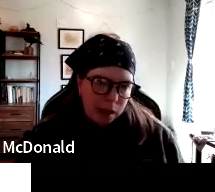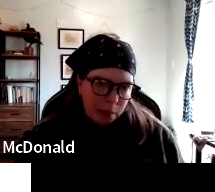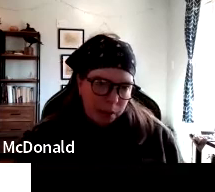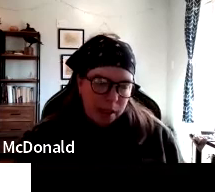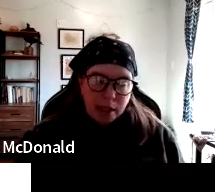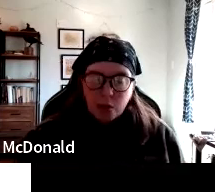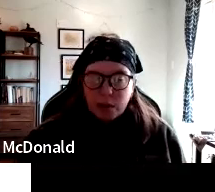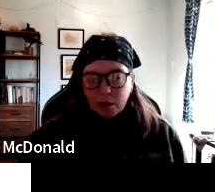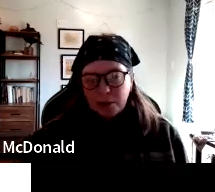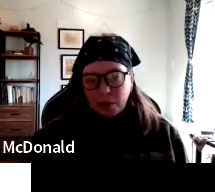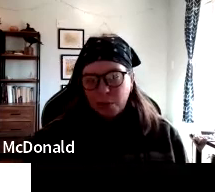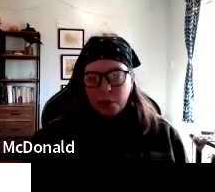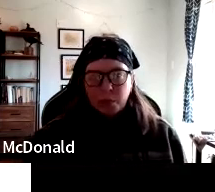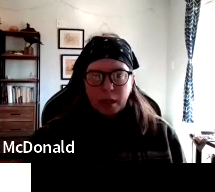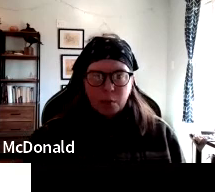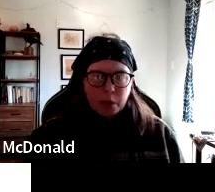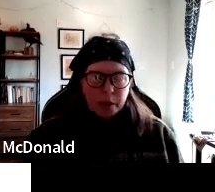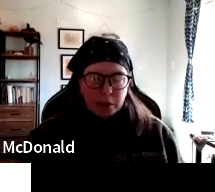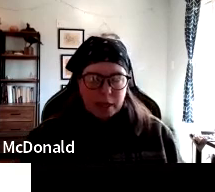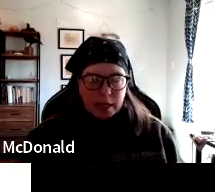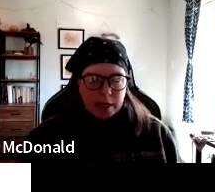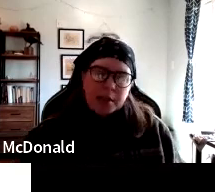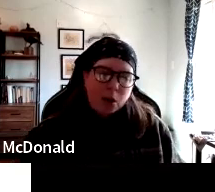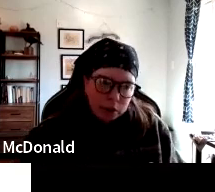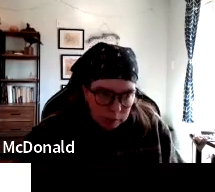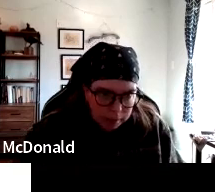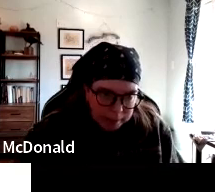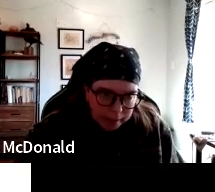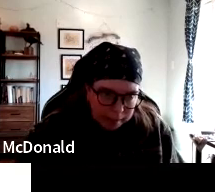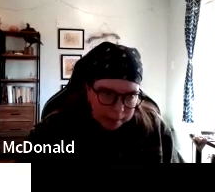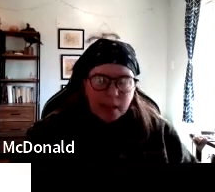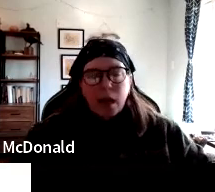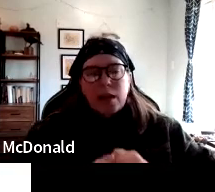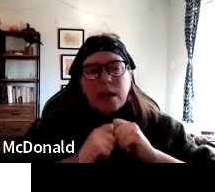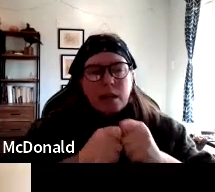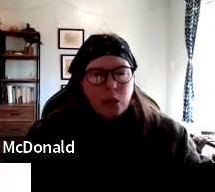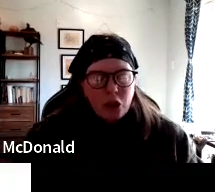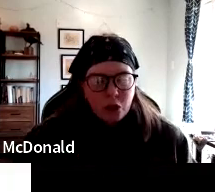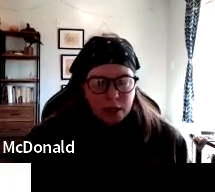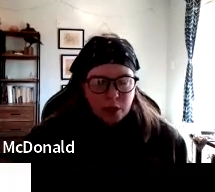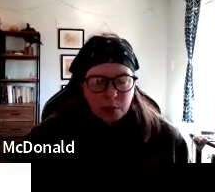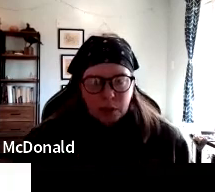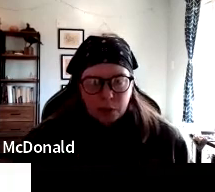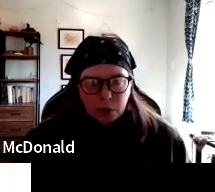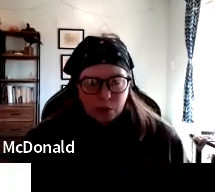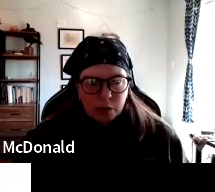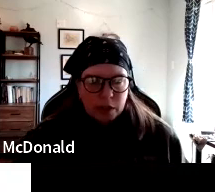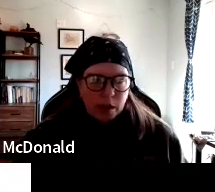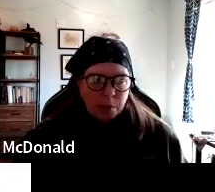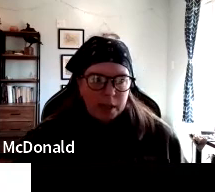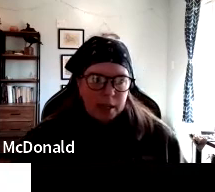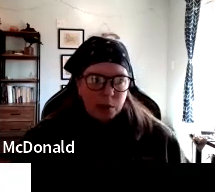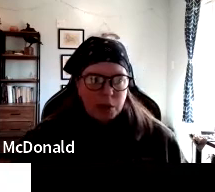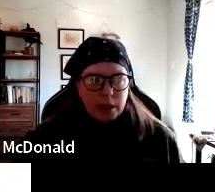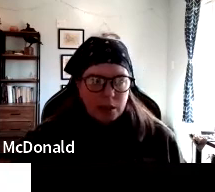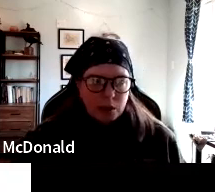the top. You can also put the bottle between your knees and hold it really tightly and then stretch the balloon over the